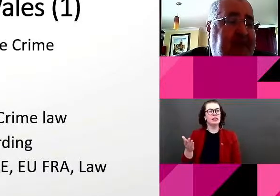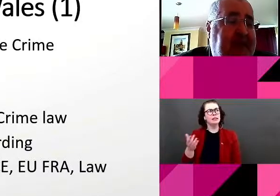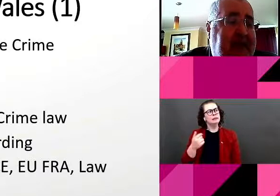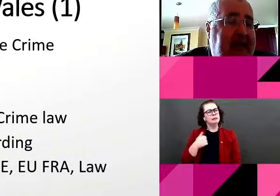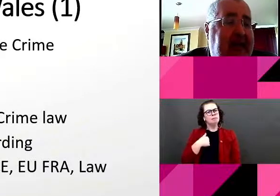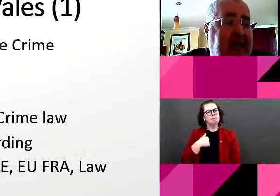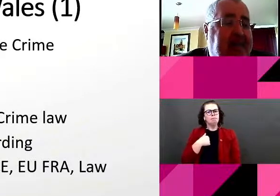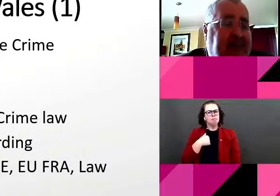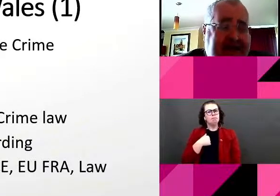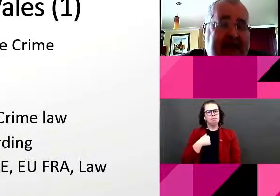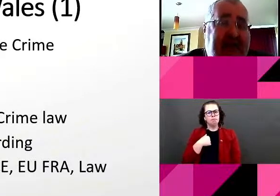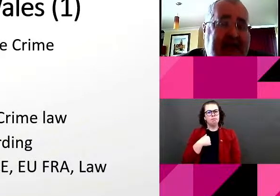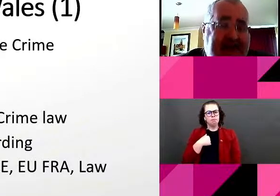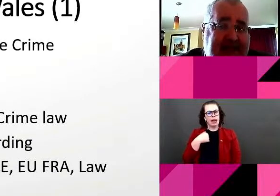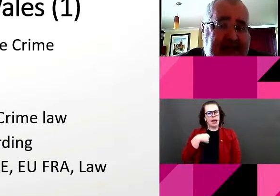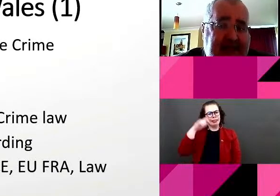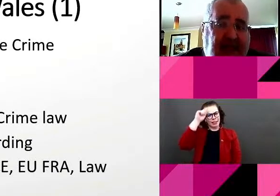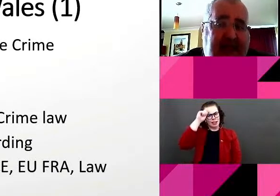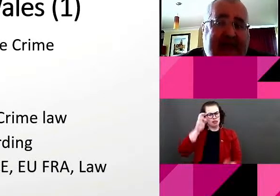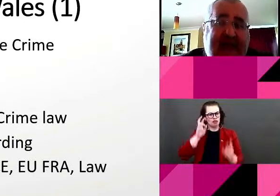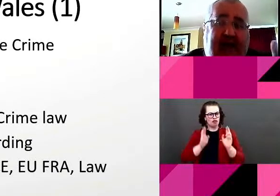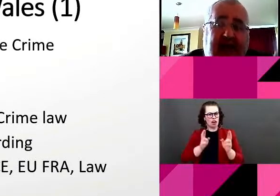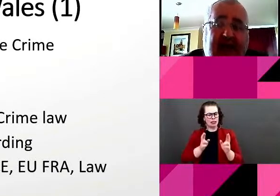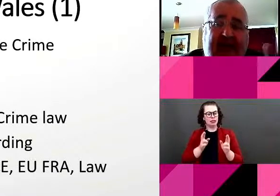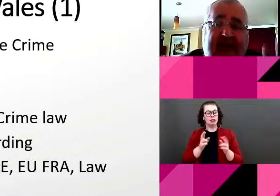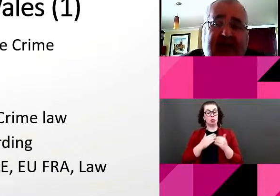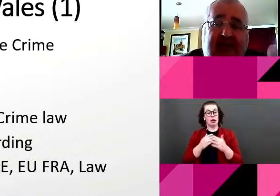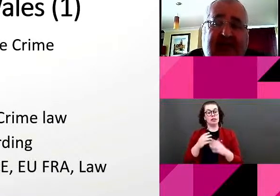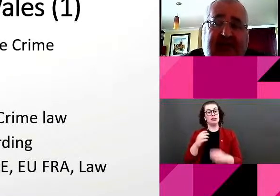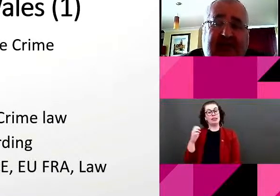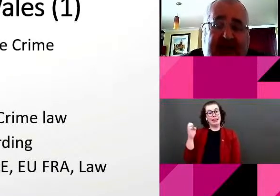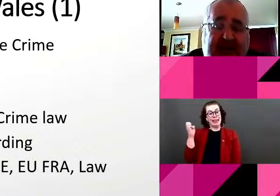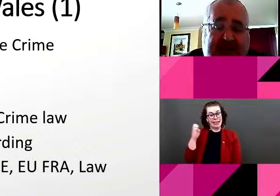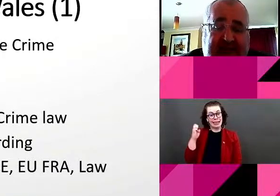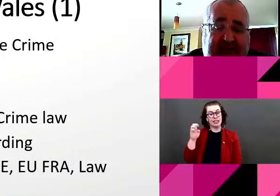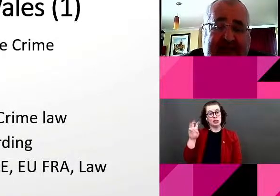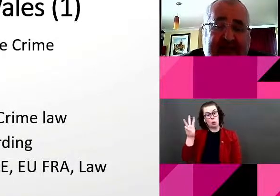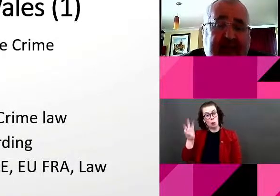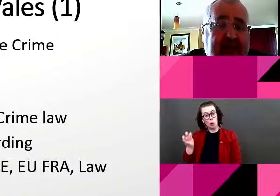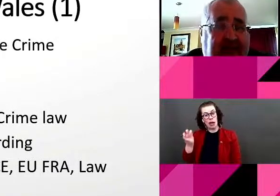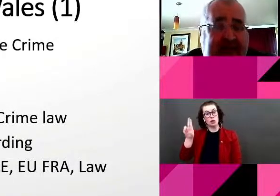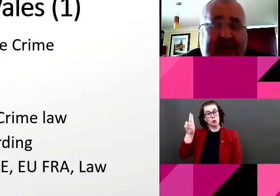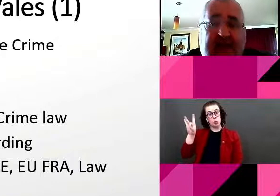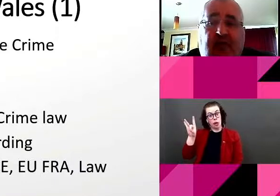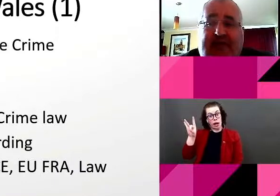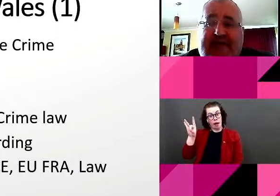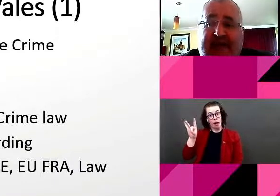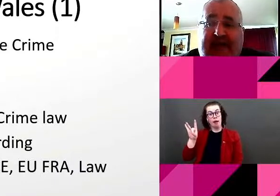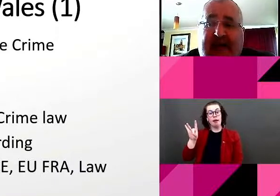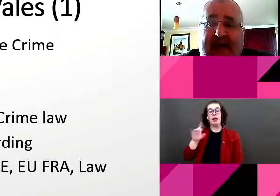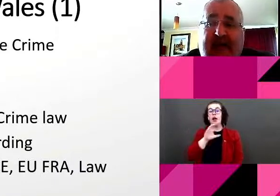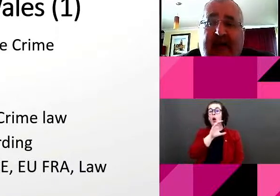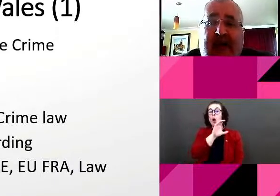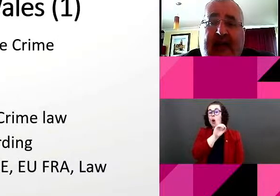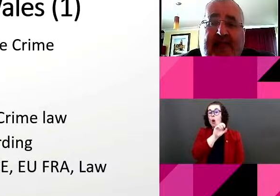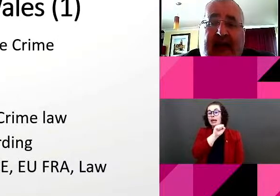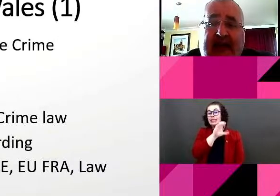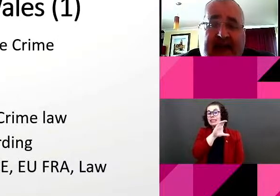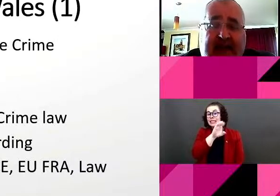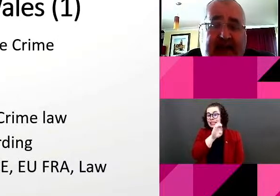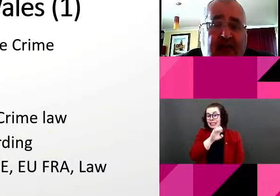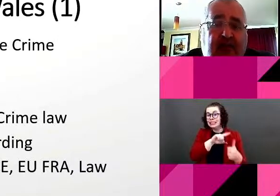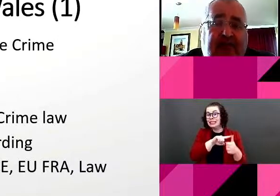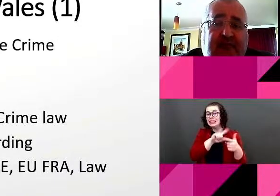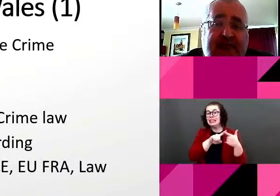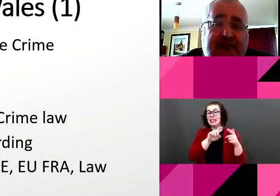that Britain and England and Wales are internationally recognised by the OSCE and by